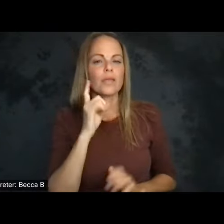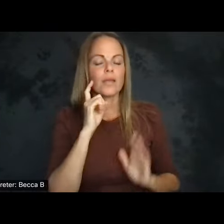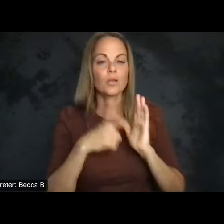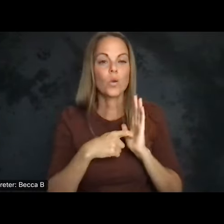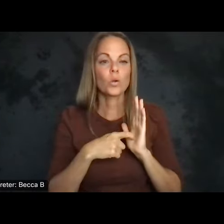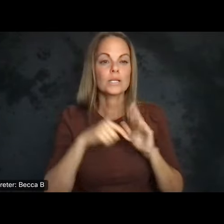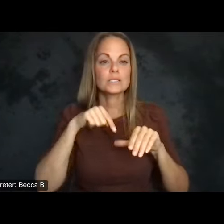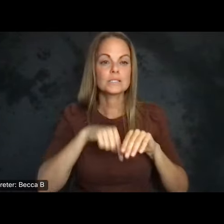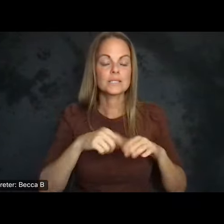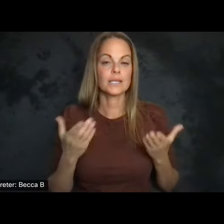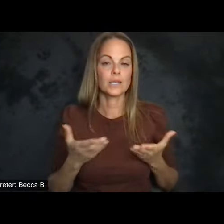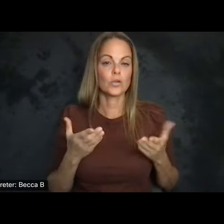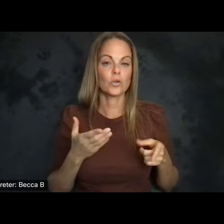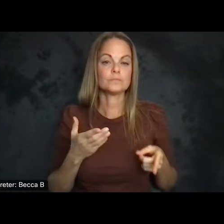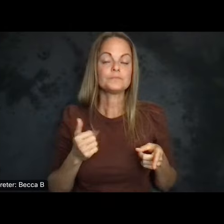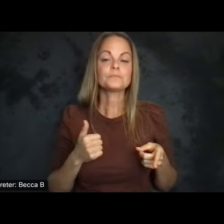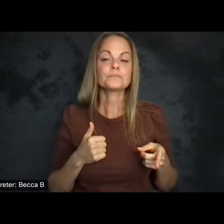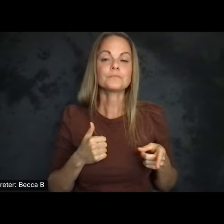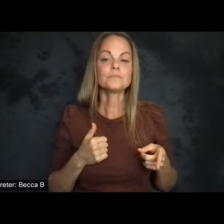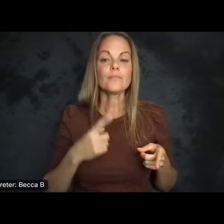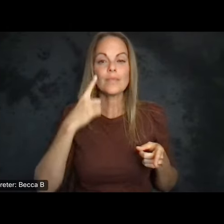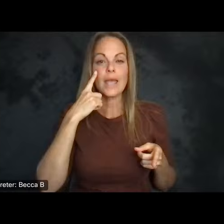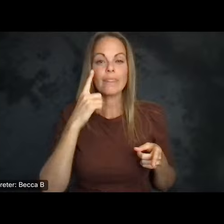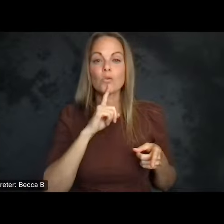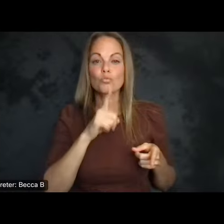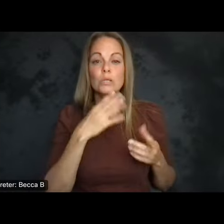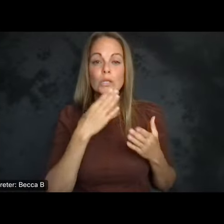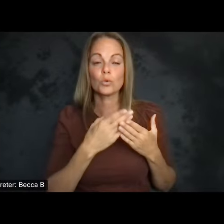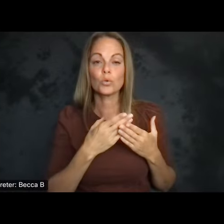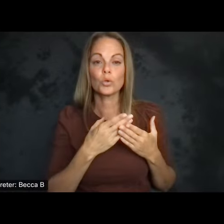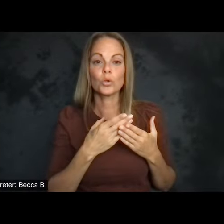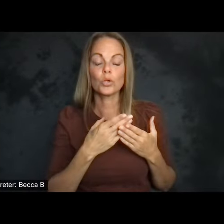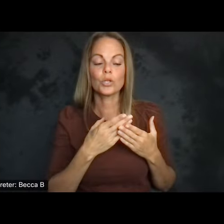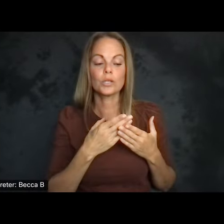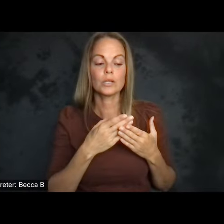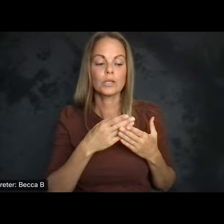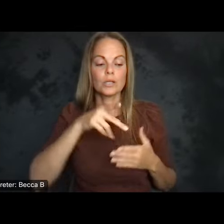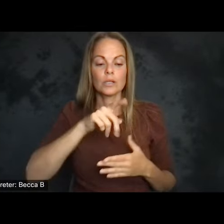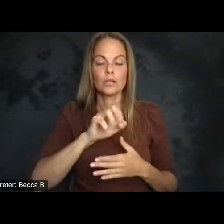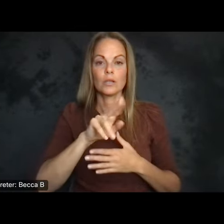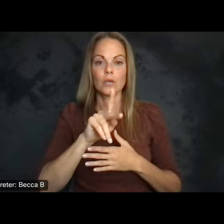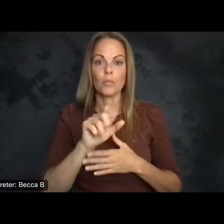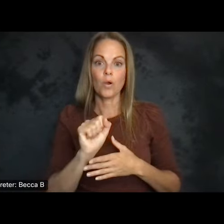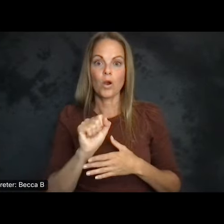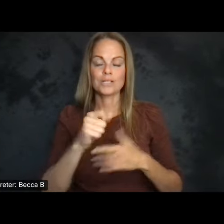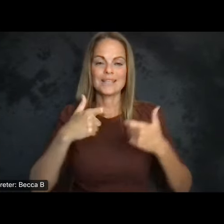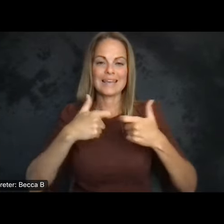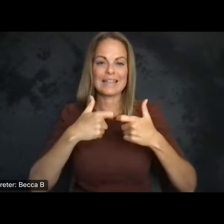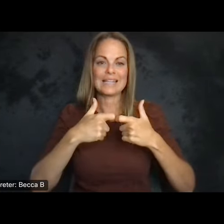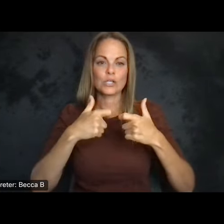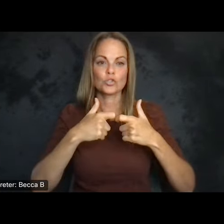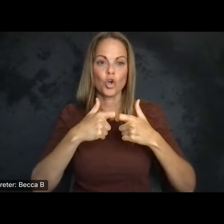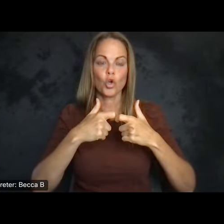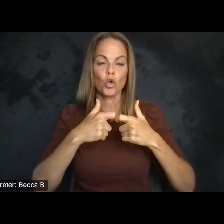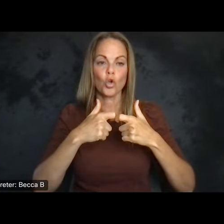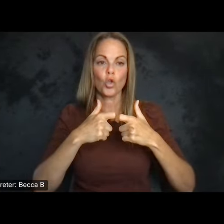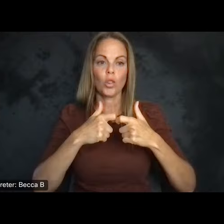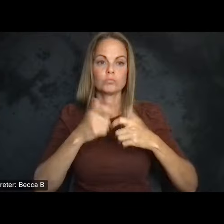in here, which I thought was a really good move as far as the parks and the electrical upgrades. You know,